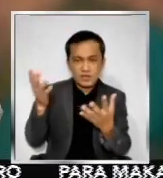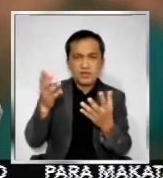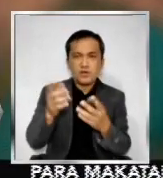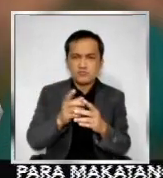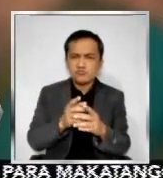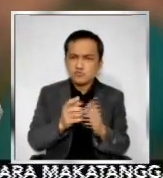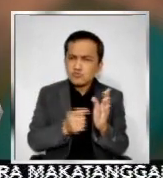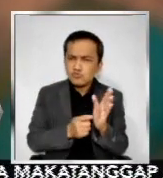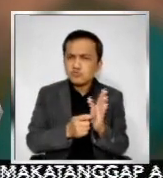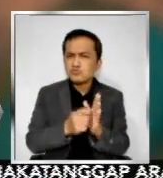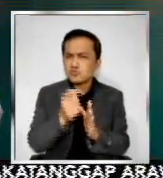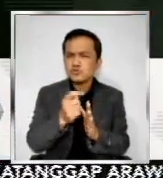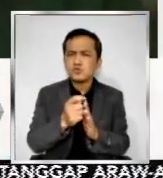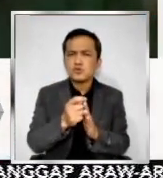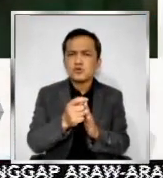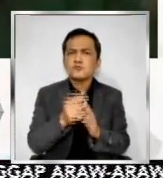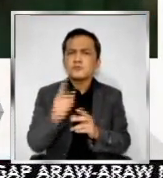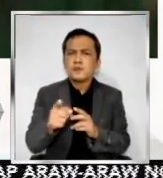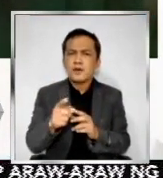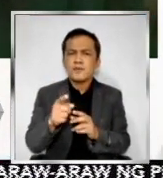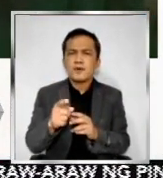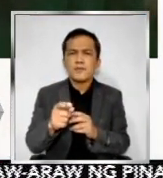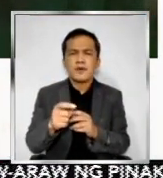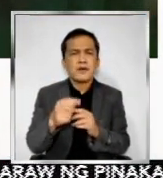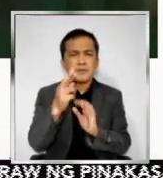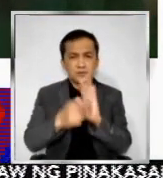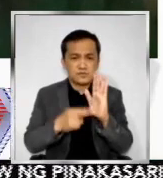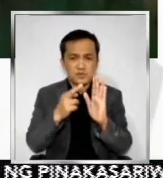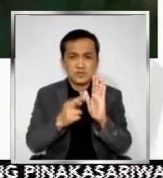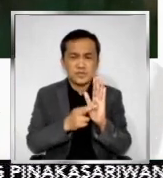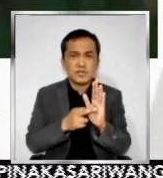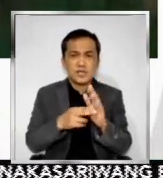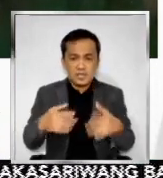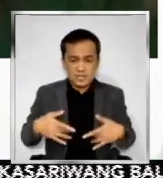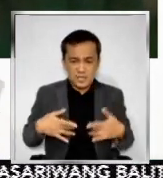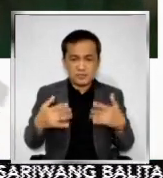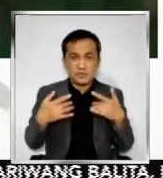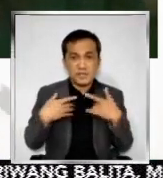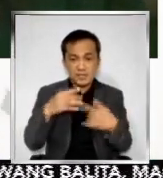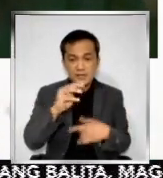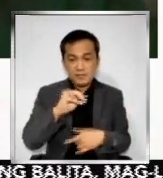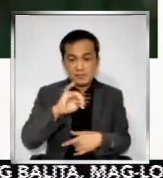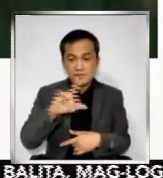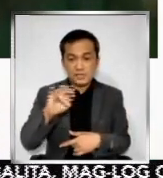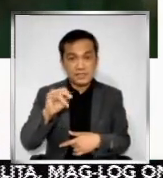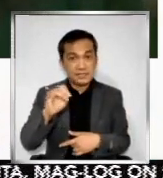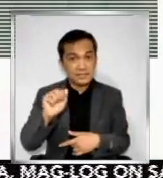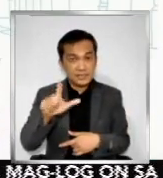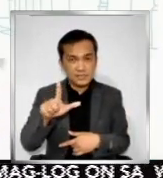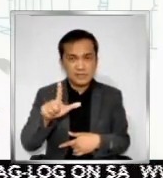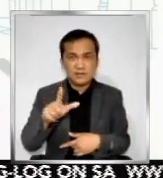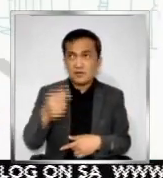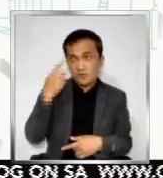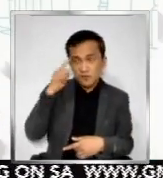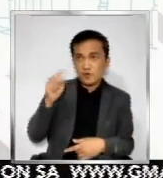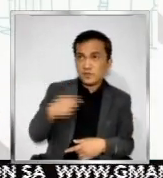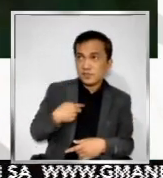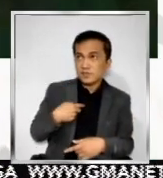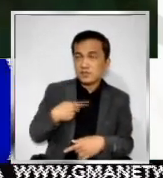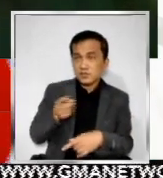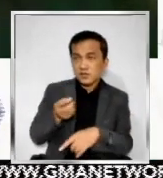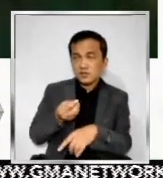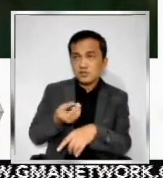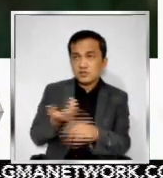sa buhay ng mga millennial. For me, it was showing up, seeing what was on the page. You make small adjustments,